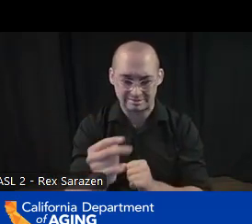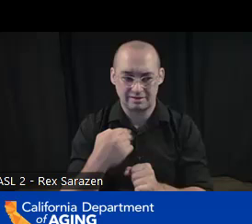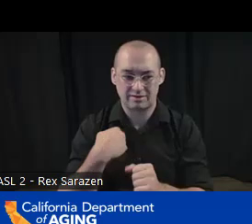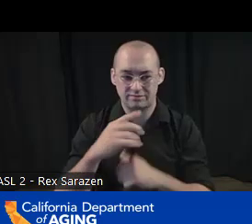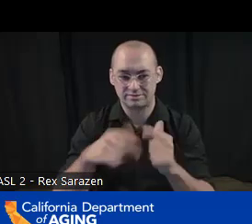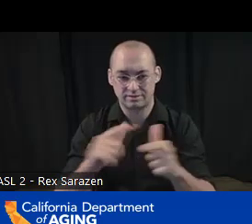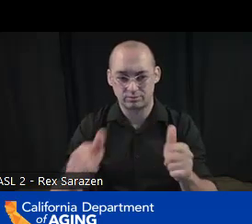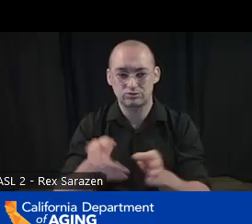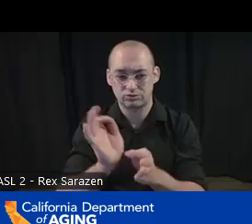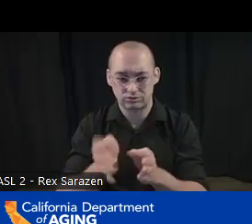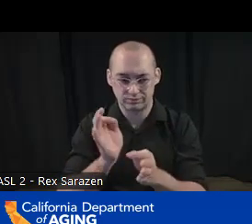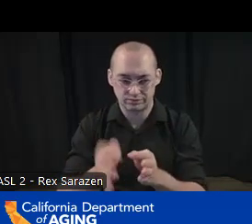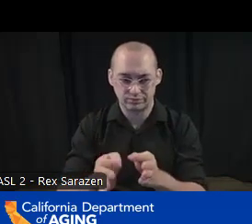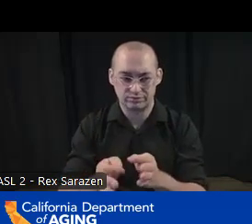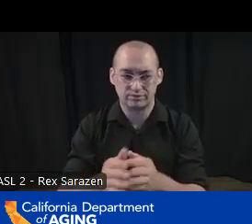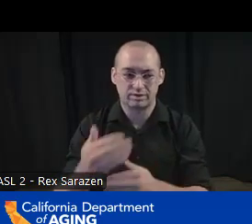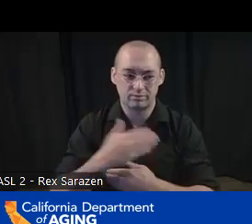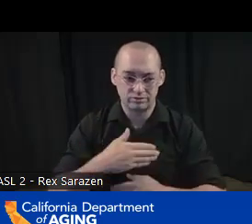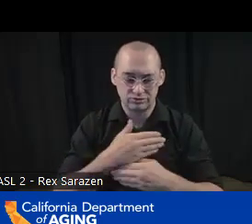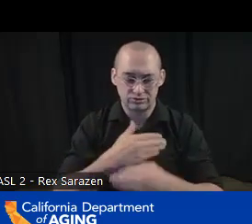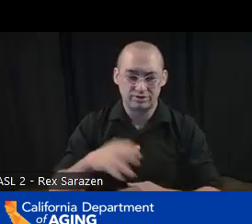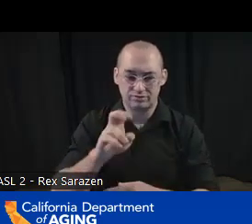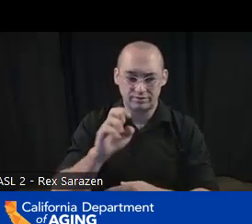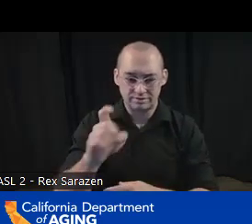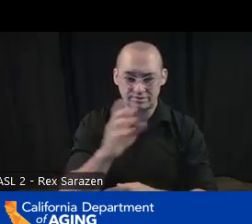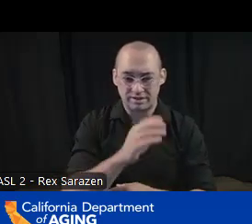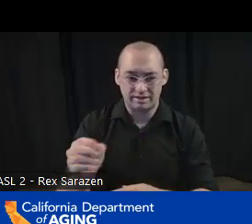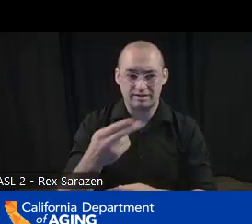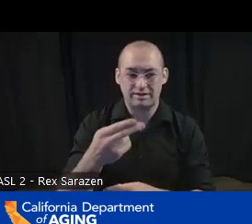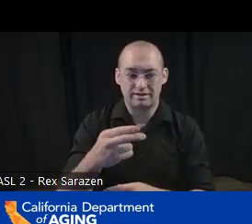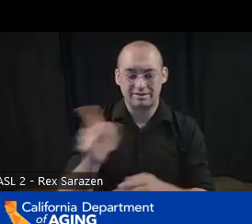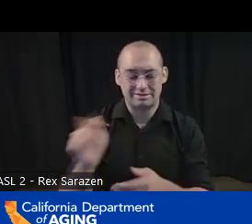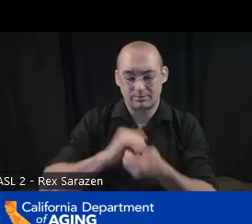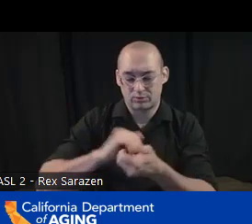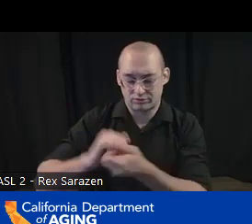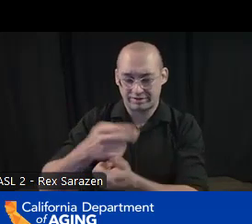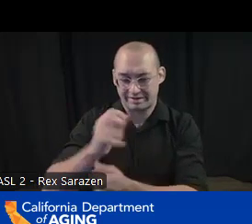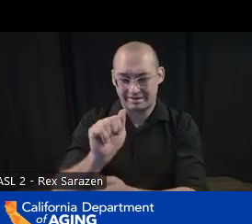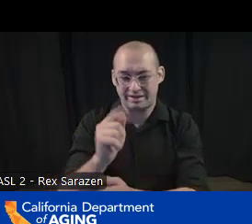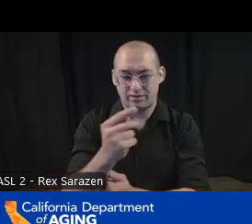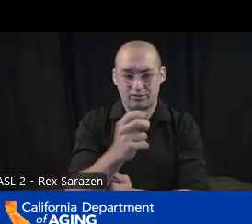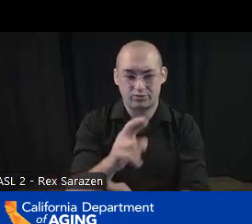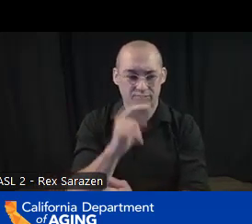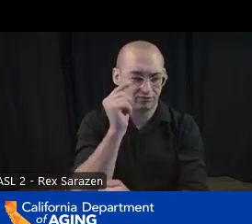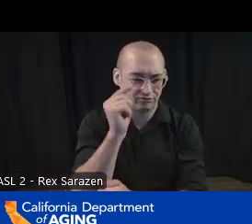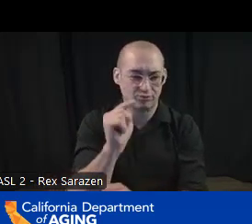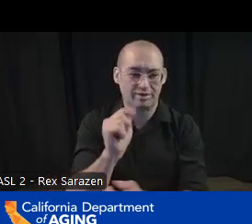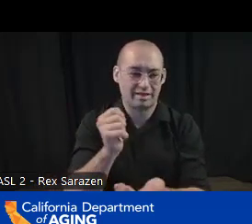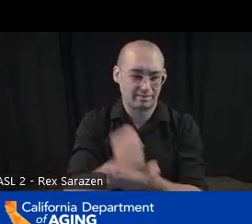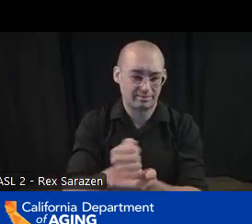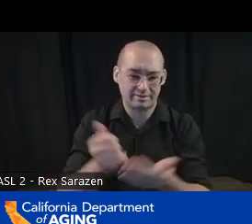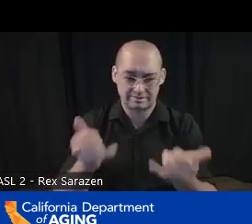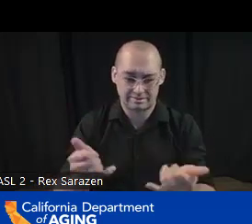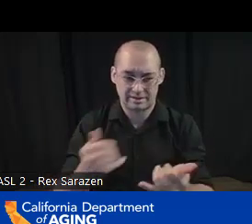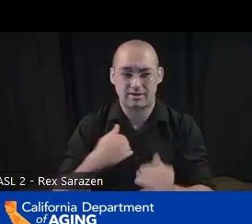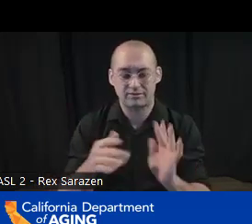Sign Language, so we appreciate Rex and his partner Heather for helping us out today. We have closed